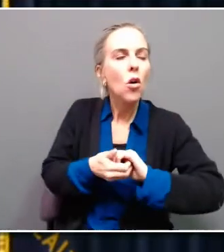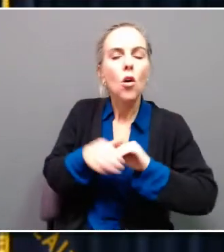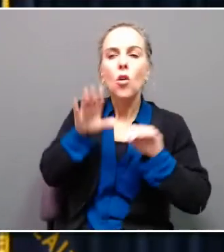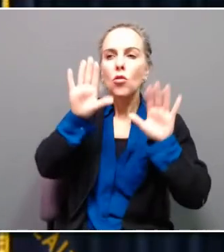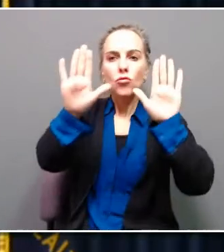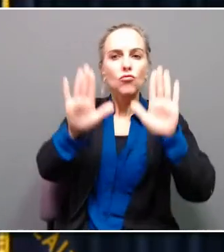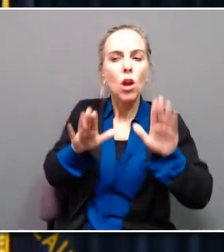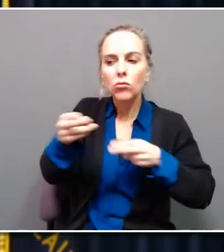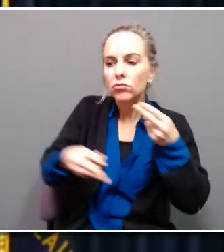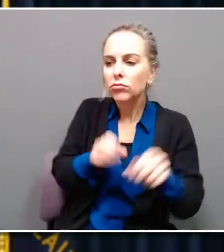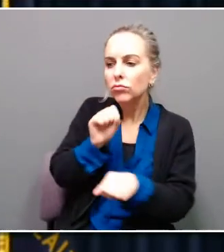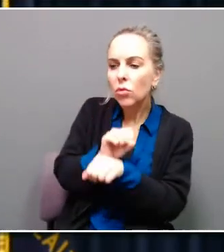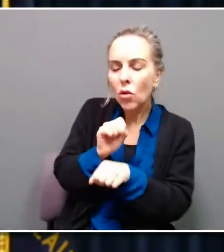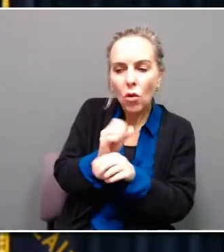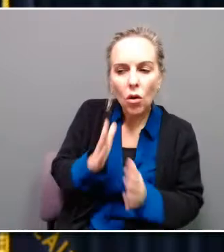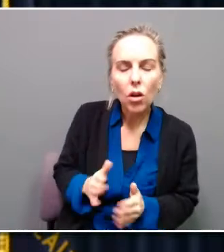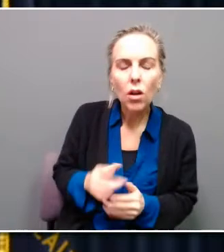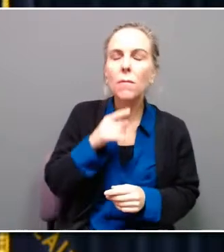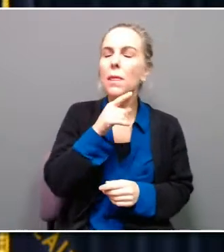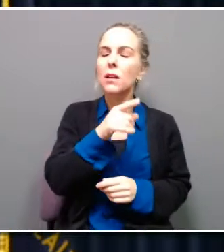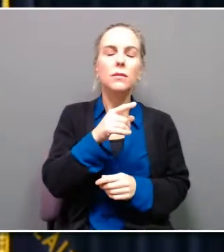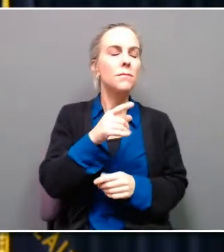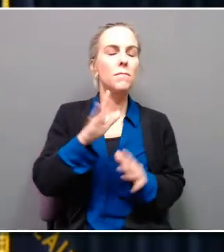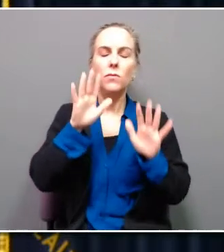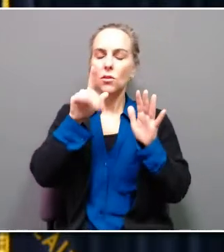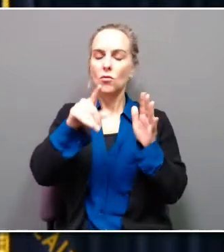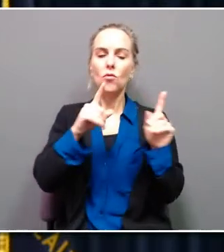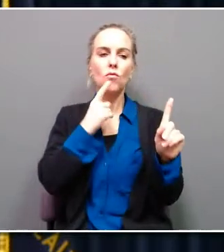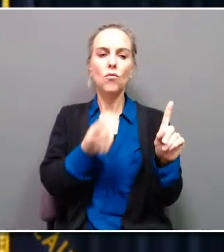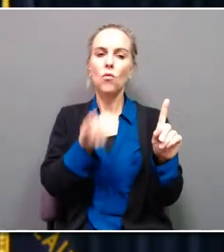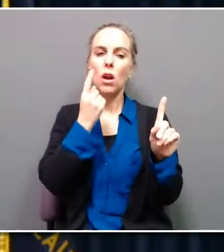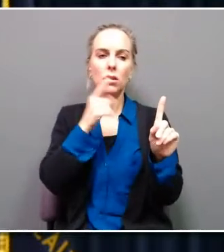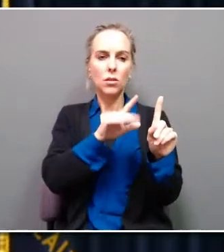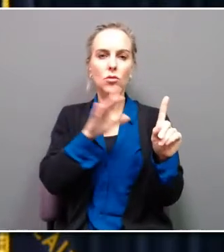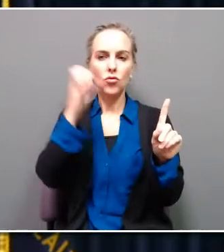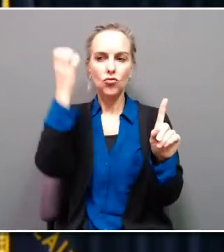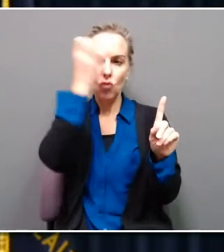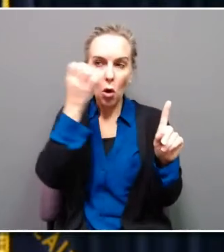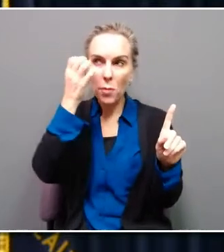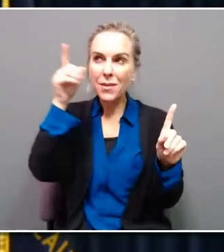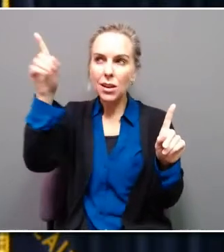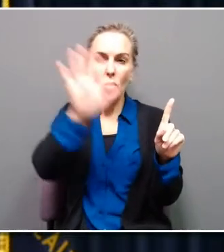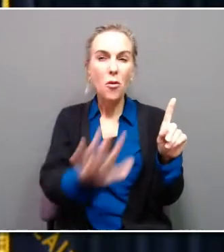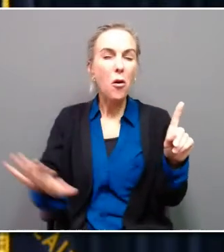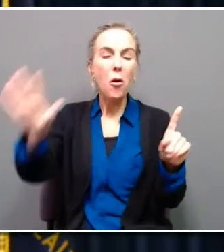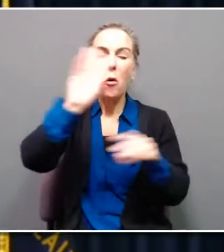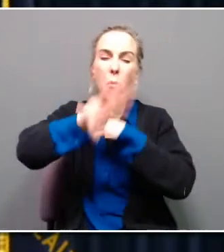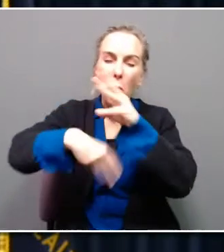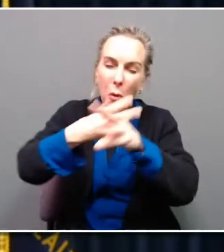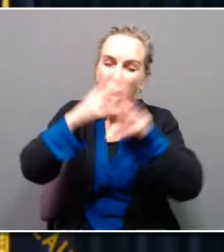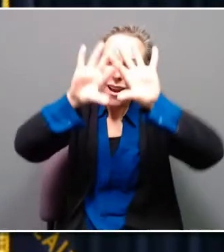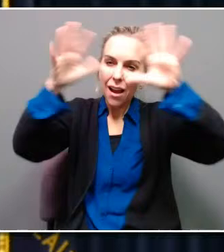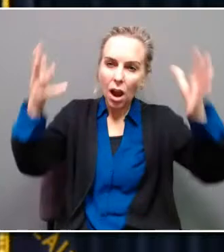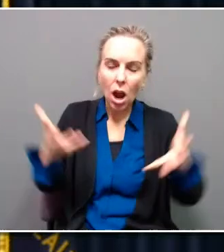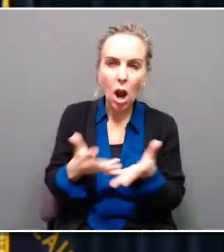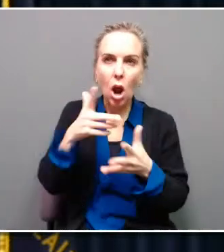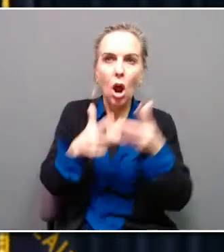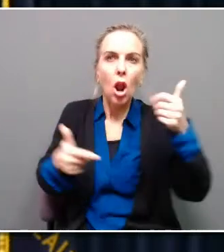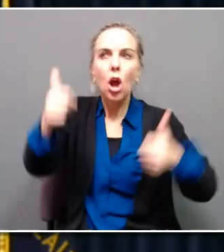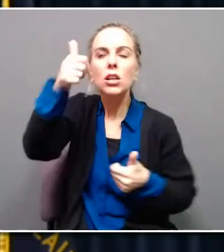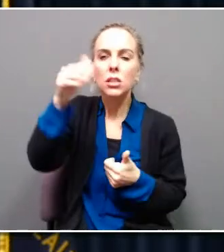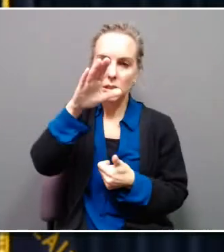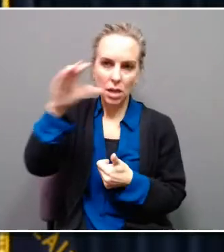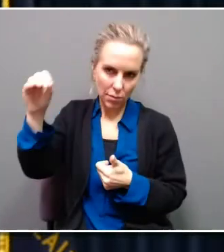in terms of what they do. This is one of Europe and the world's largest companies, and their most